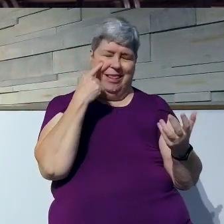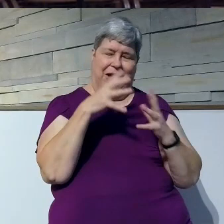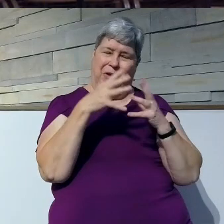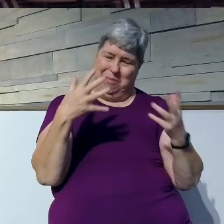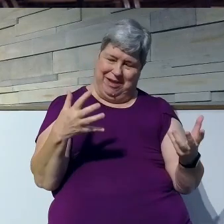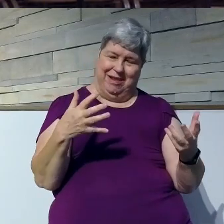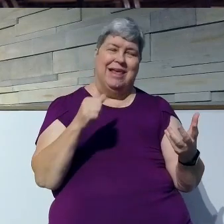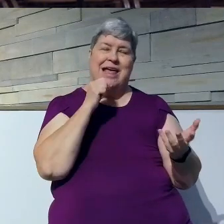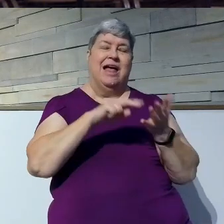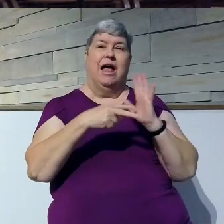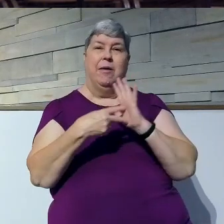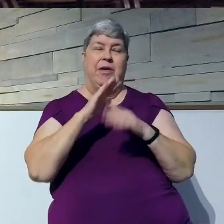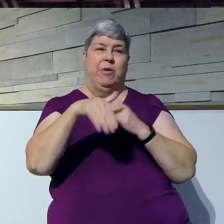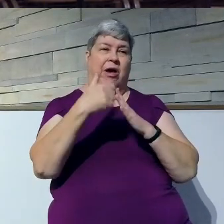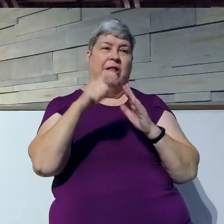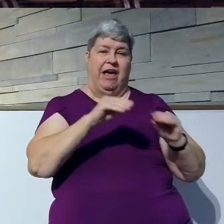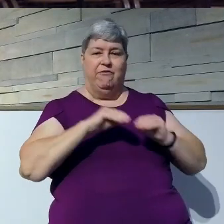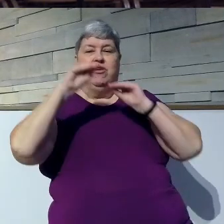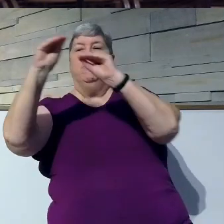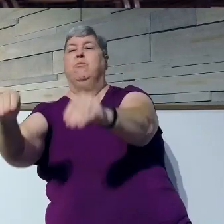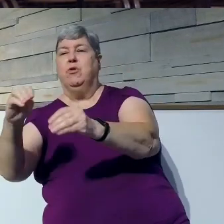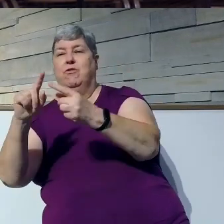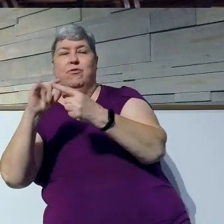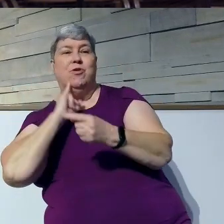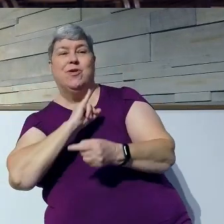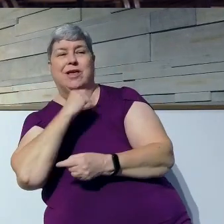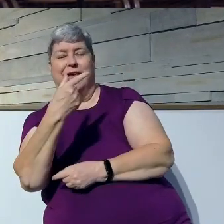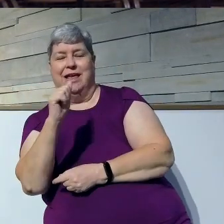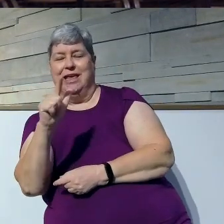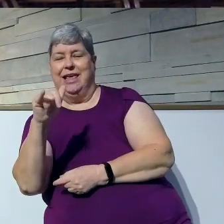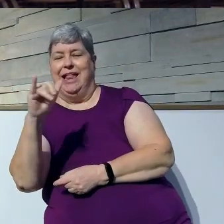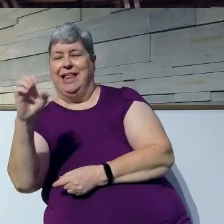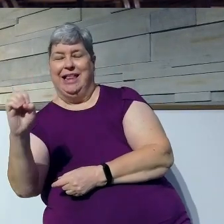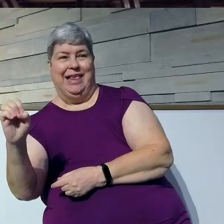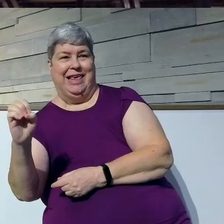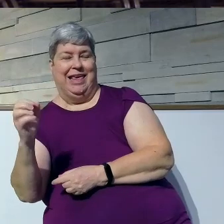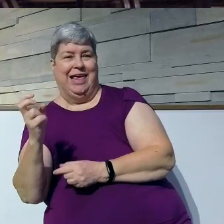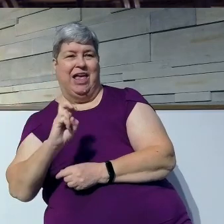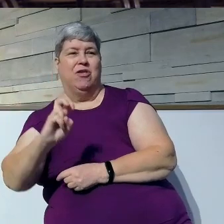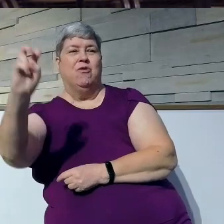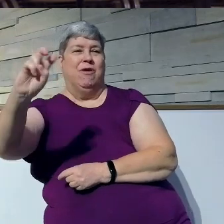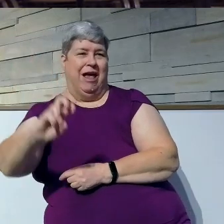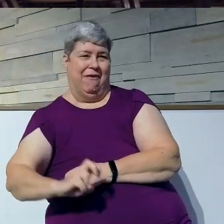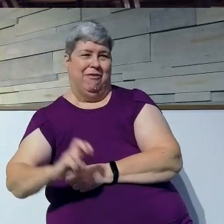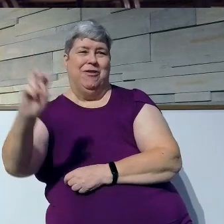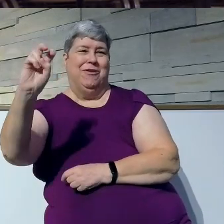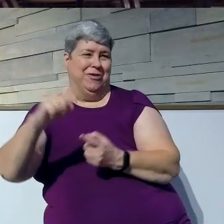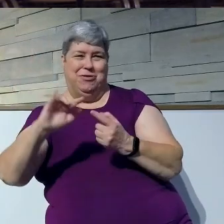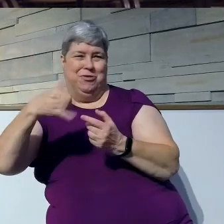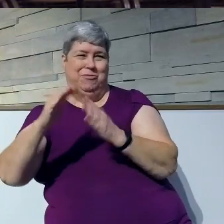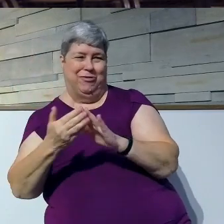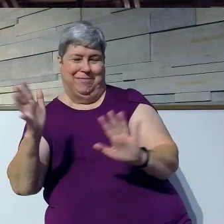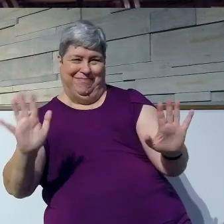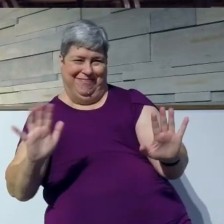hard. It doesn't mean that we all have to move to Galilee and make frequent trips down to Jerusalem, all